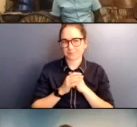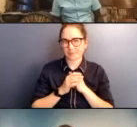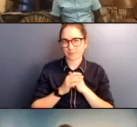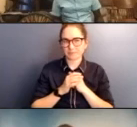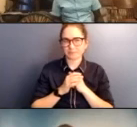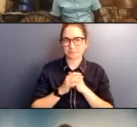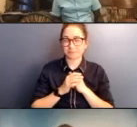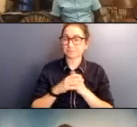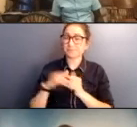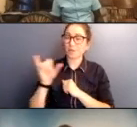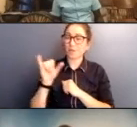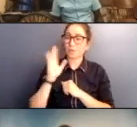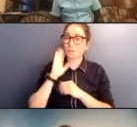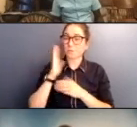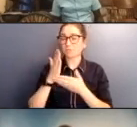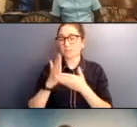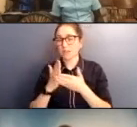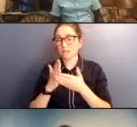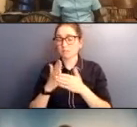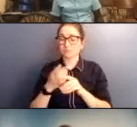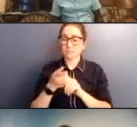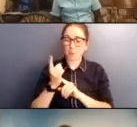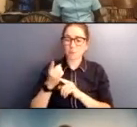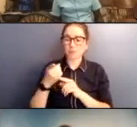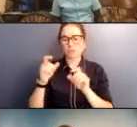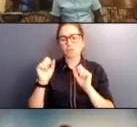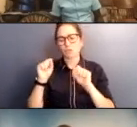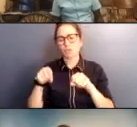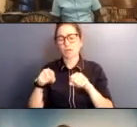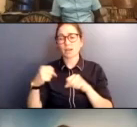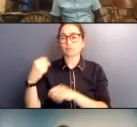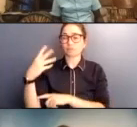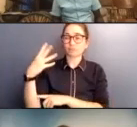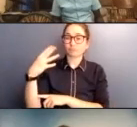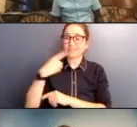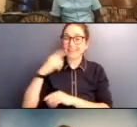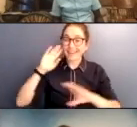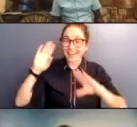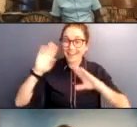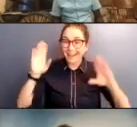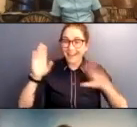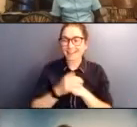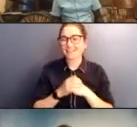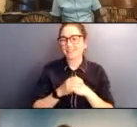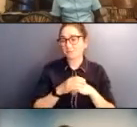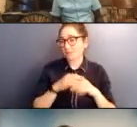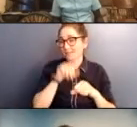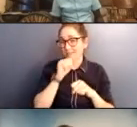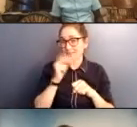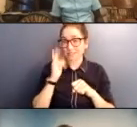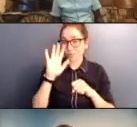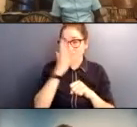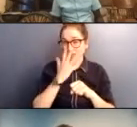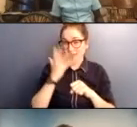There are also moments where you can turn your camera on and say hi, and we love to see everyone's faces